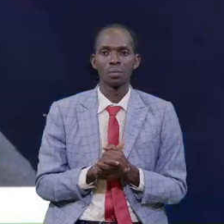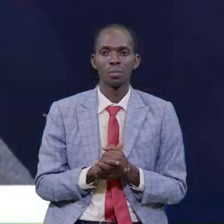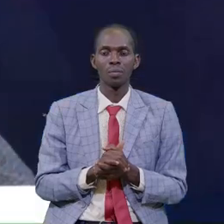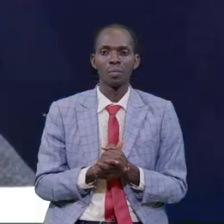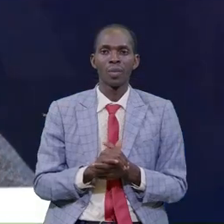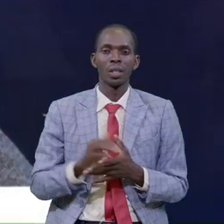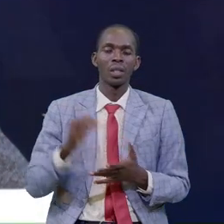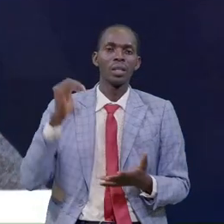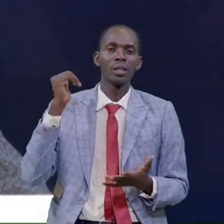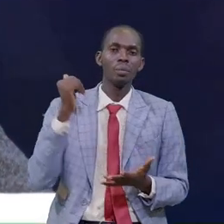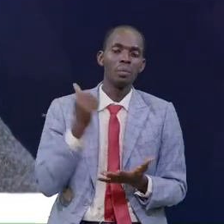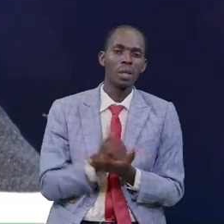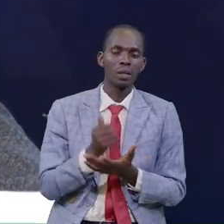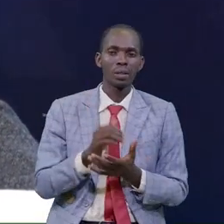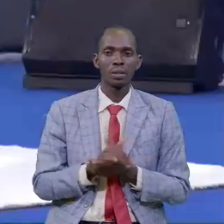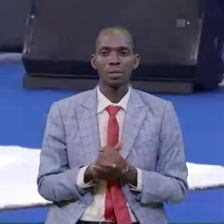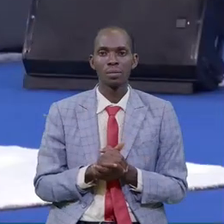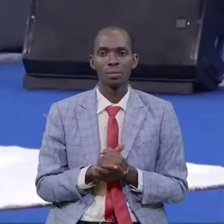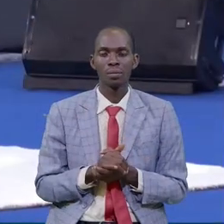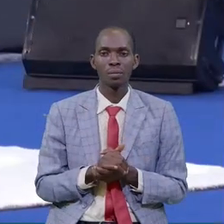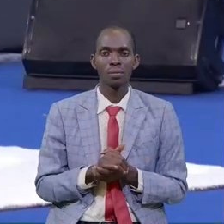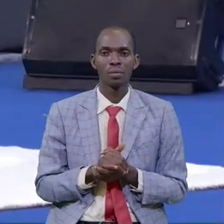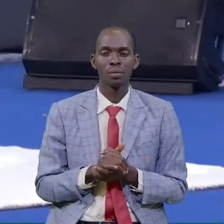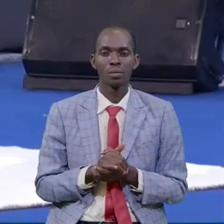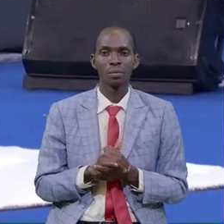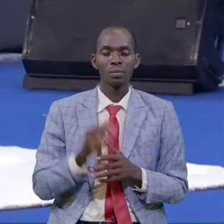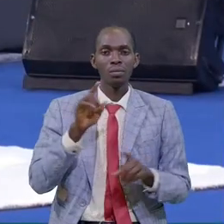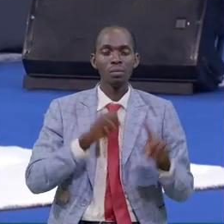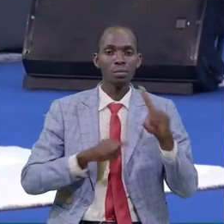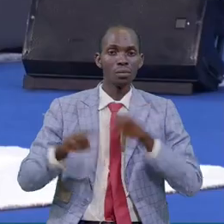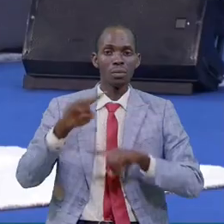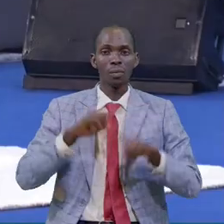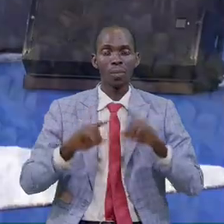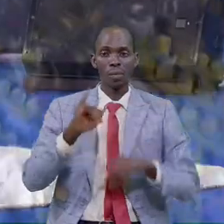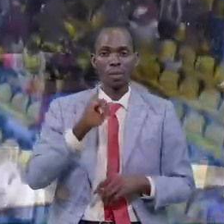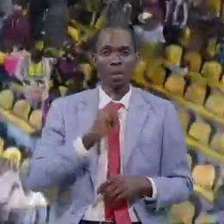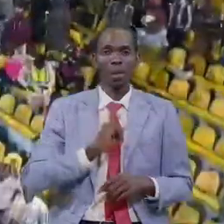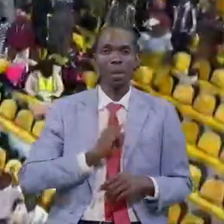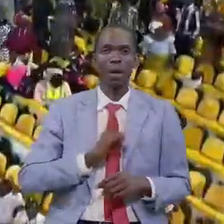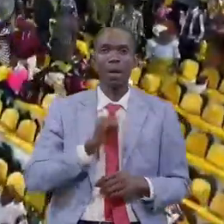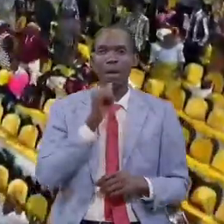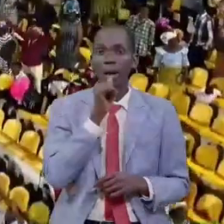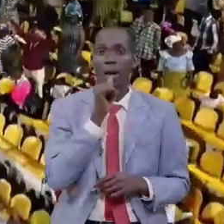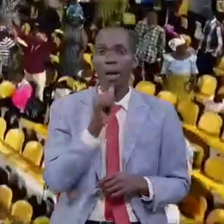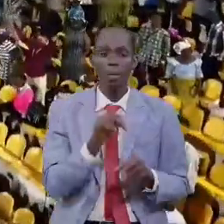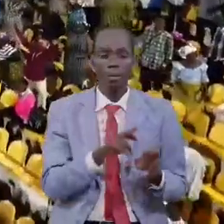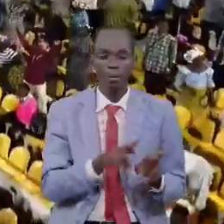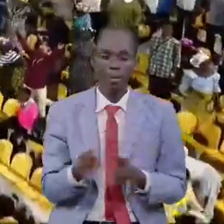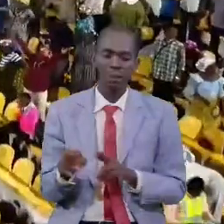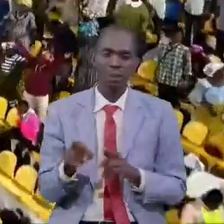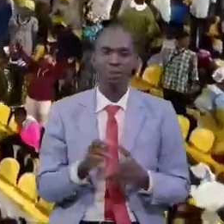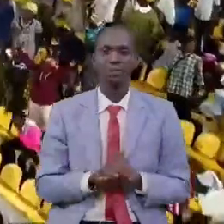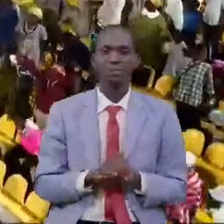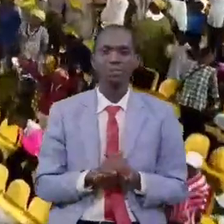Amen. Vous allez recevoir. Amen. I am ready. Je suis prêt.